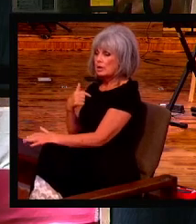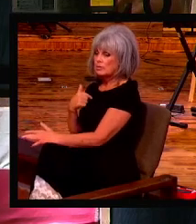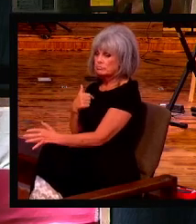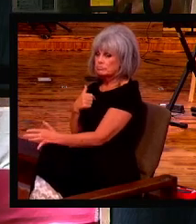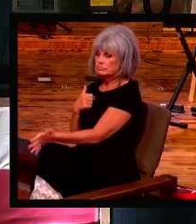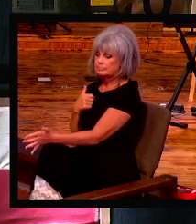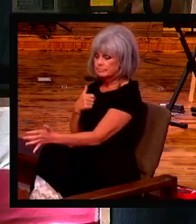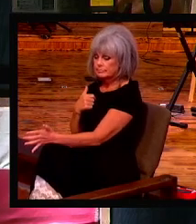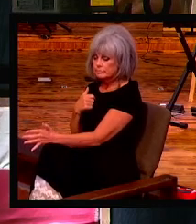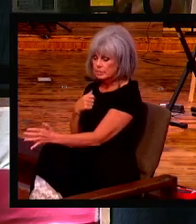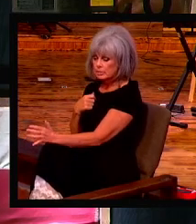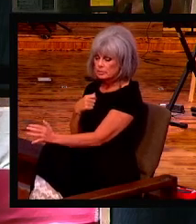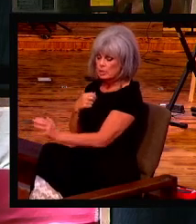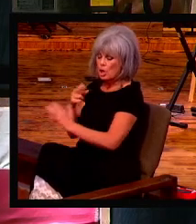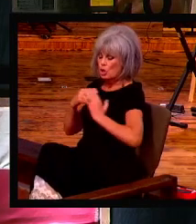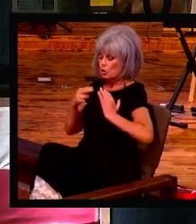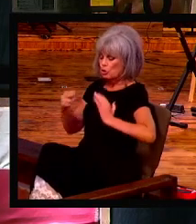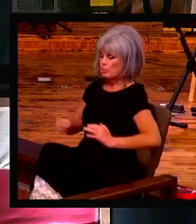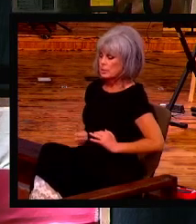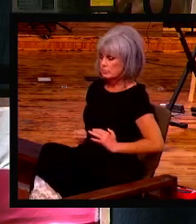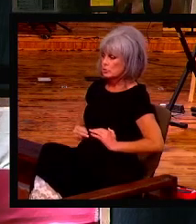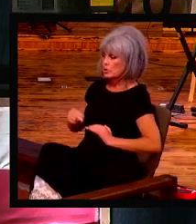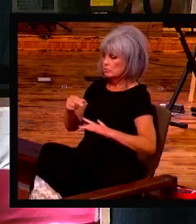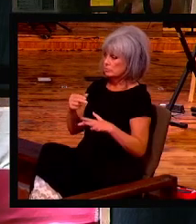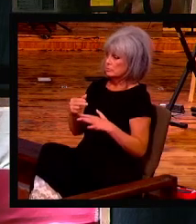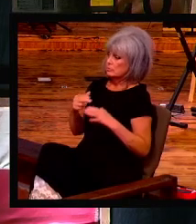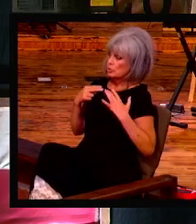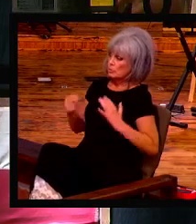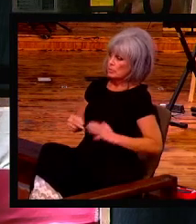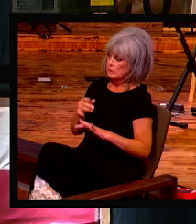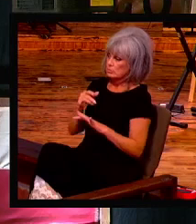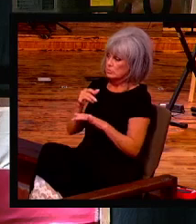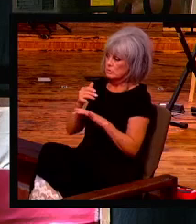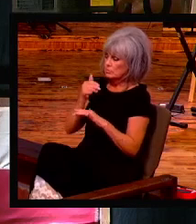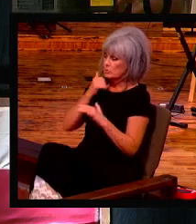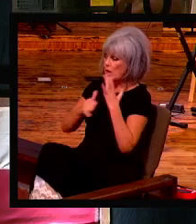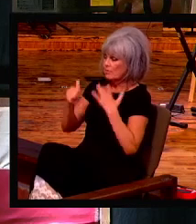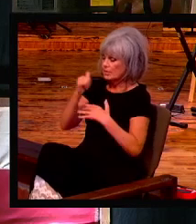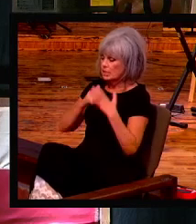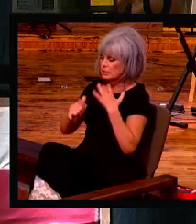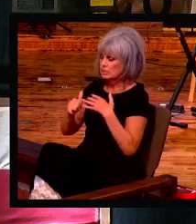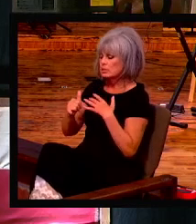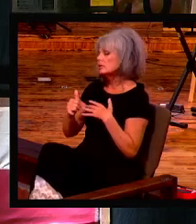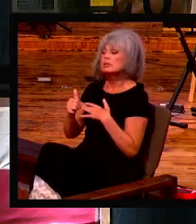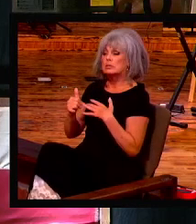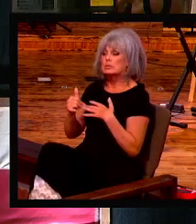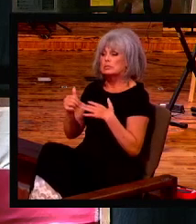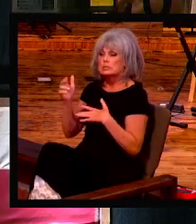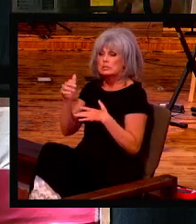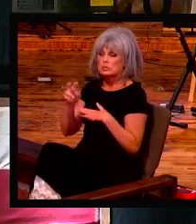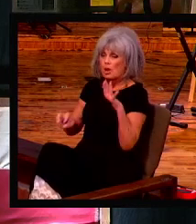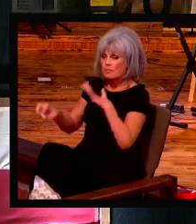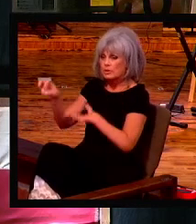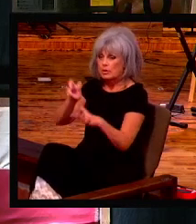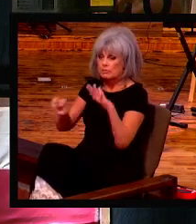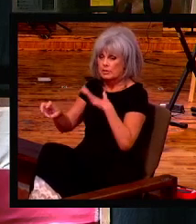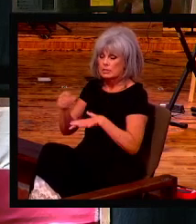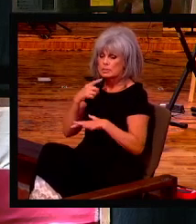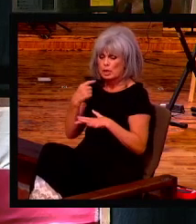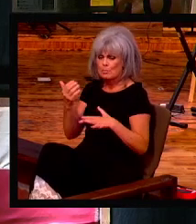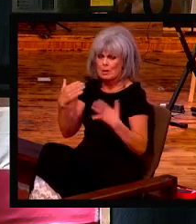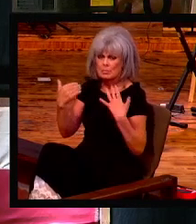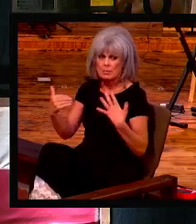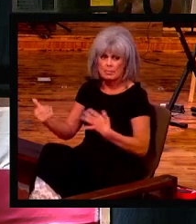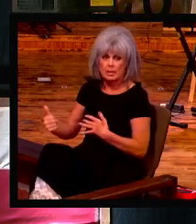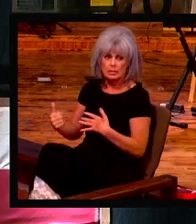we're gonna come against human trafficking. So we're fighting against human trafficking together. Yeah, come on, brother, come on. And now we're